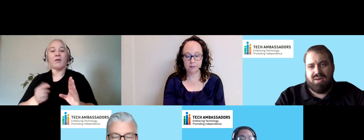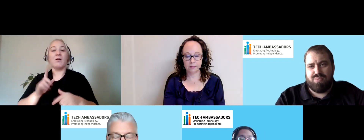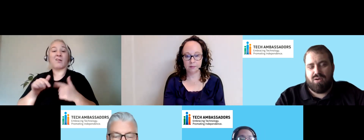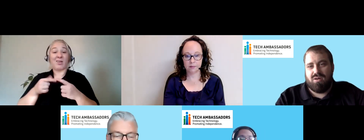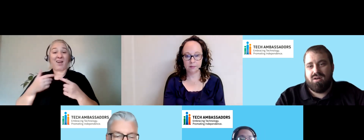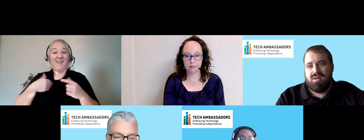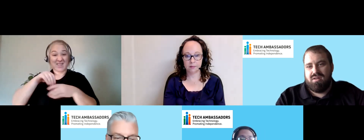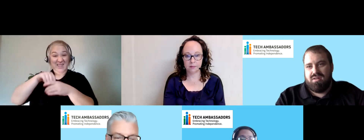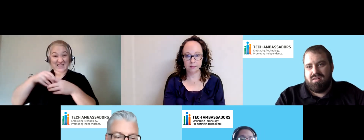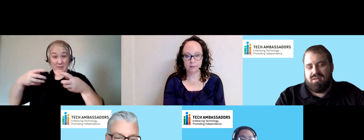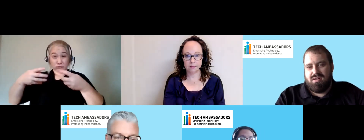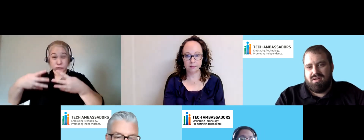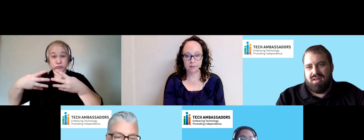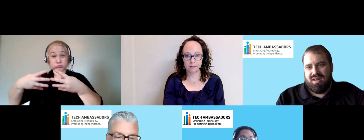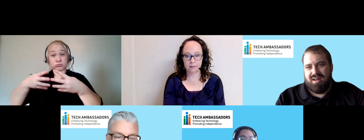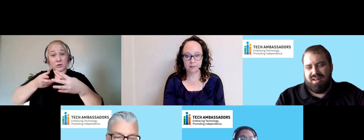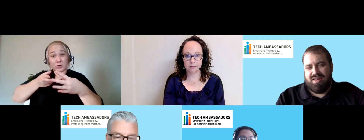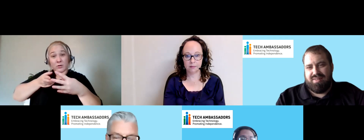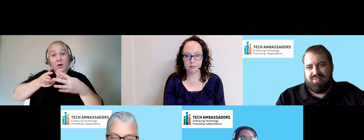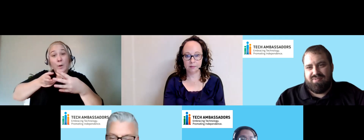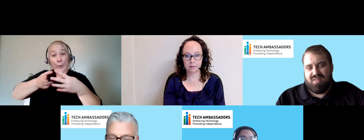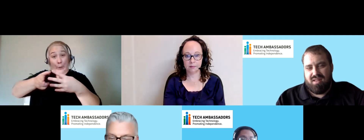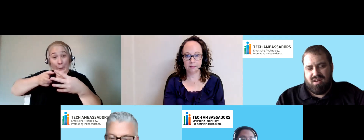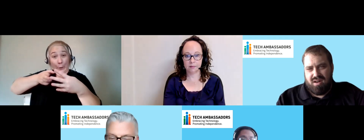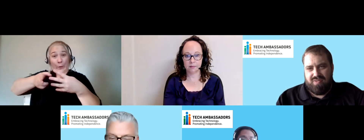the upper